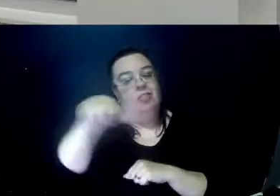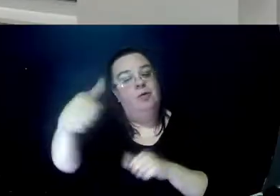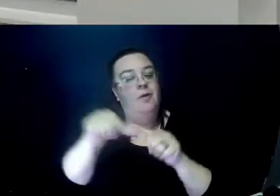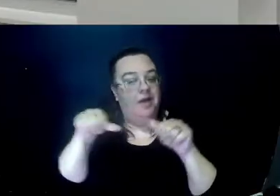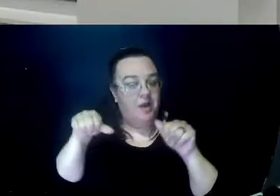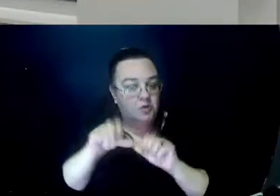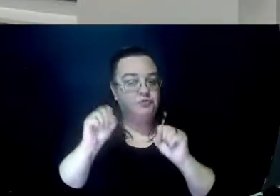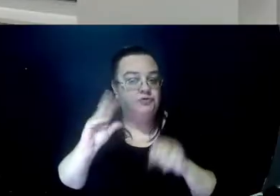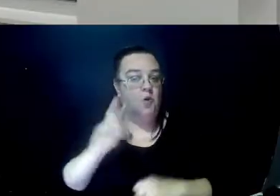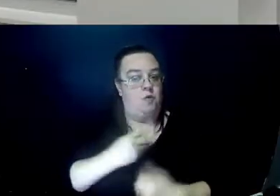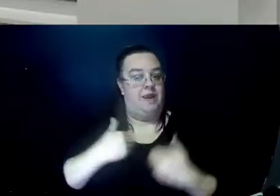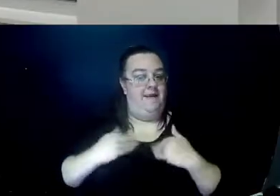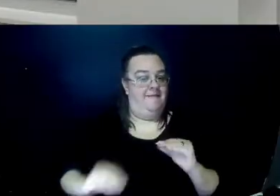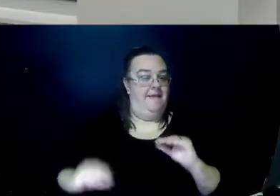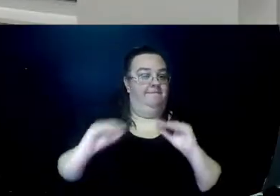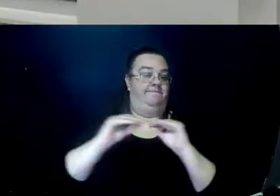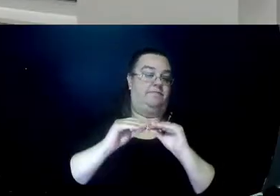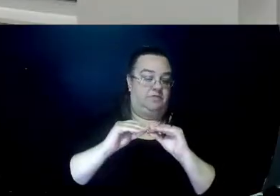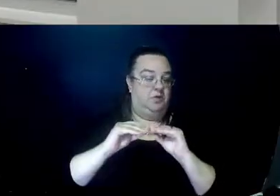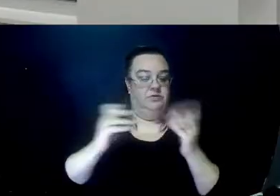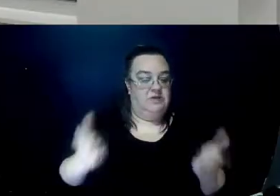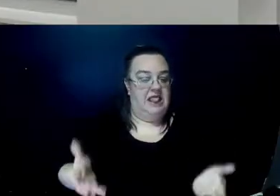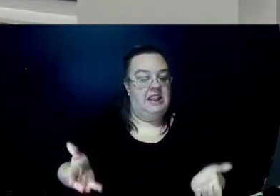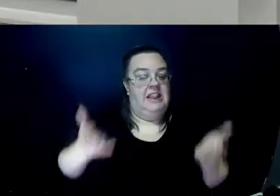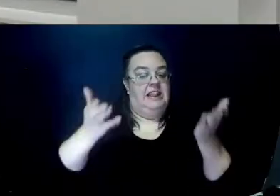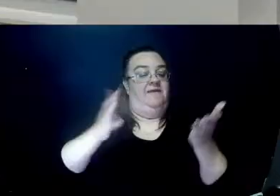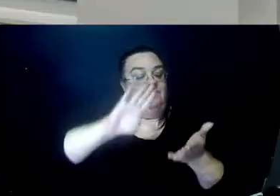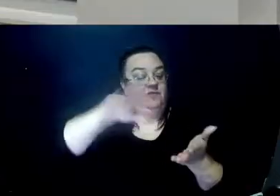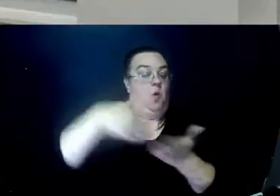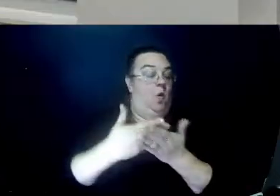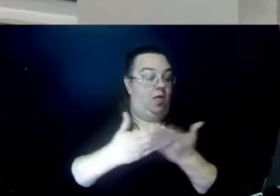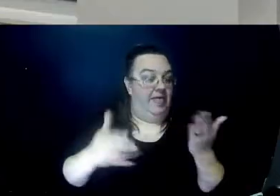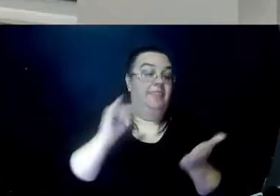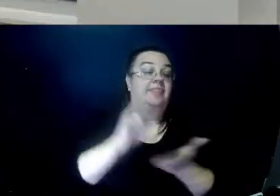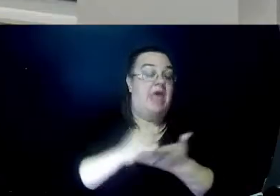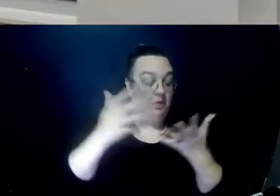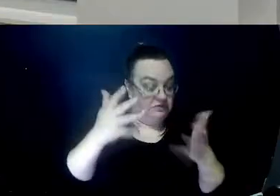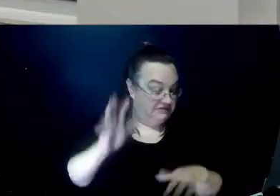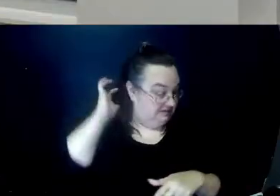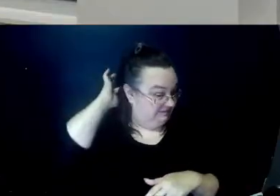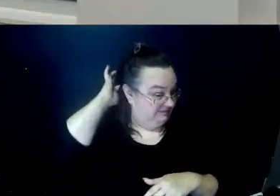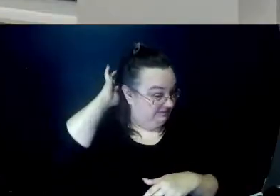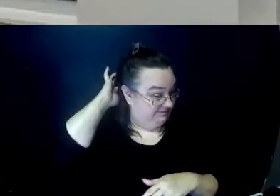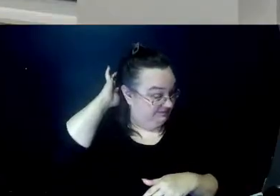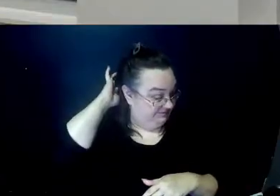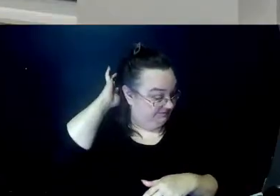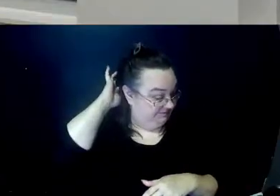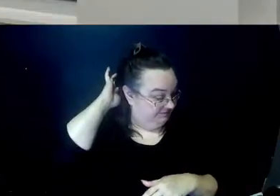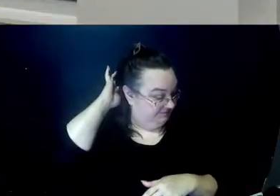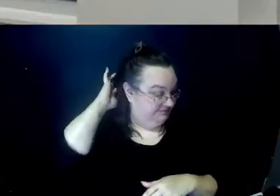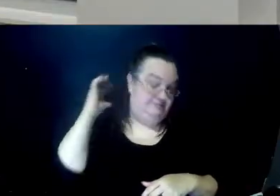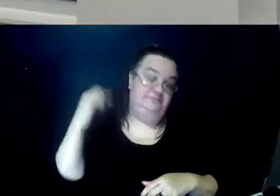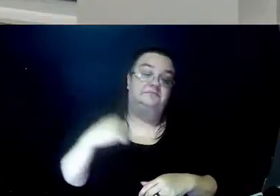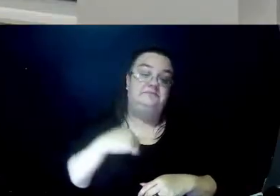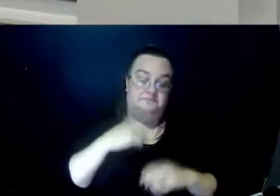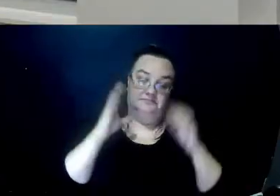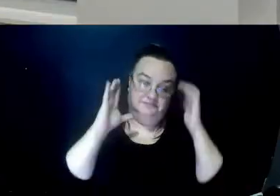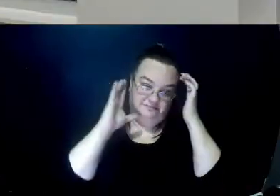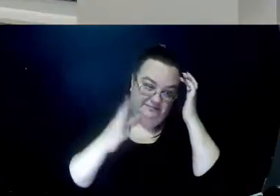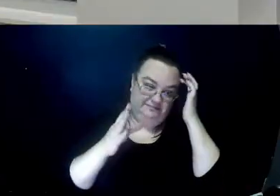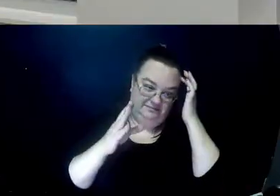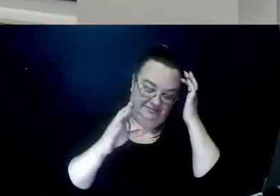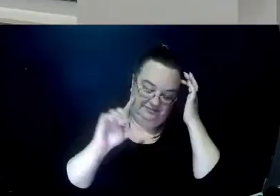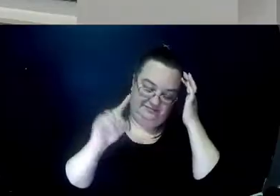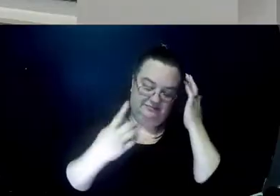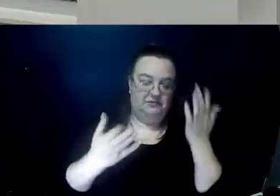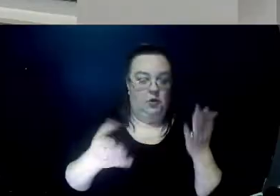have more lifting up the whole thing. So that was done. So I will just